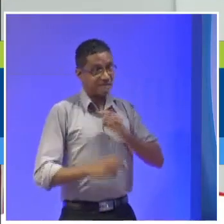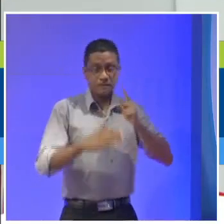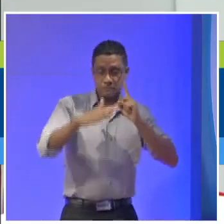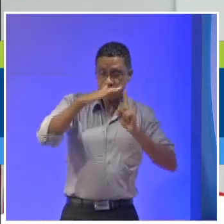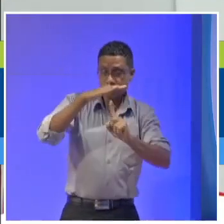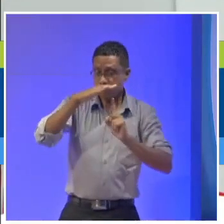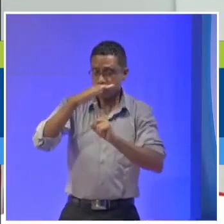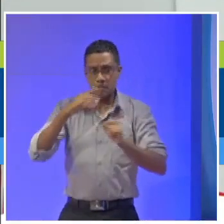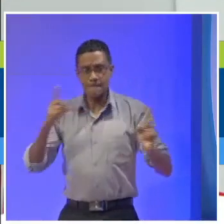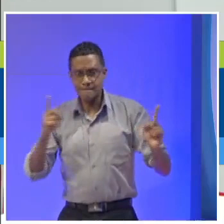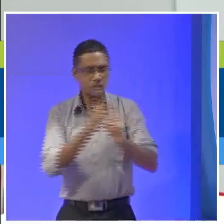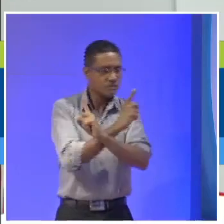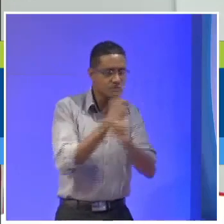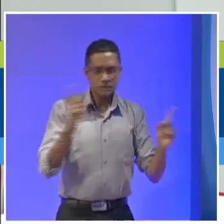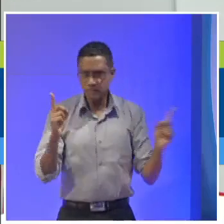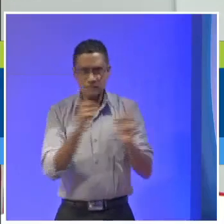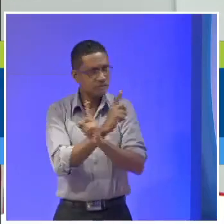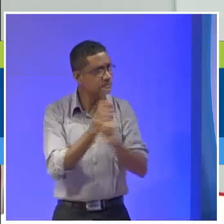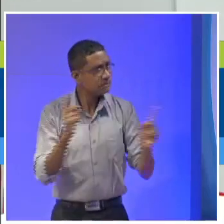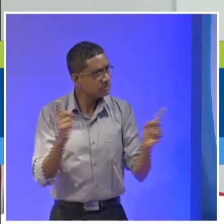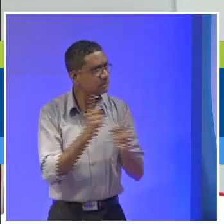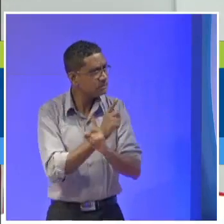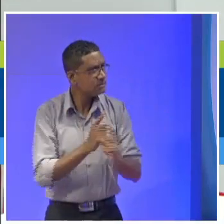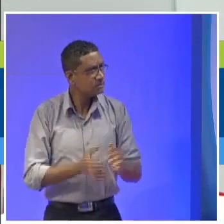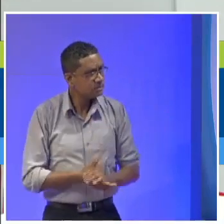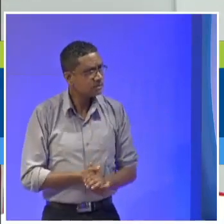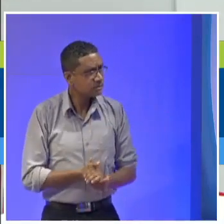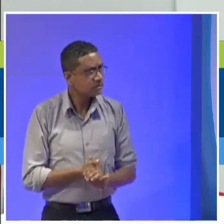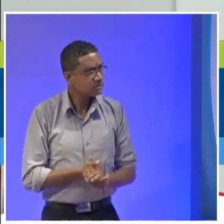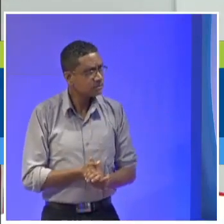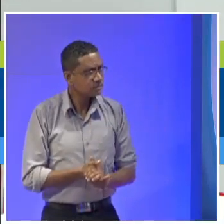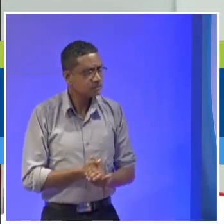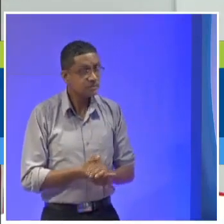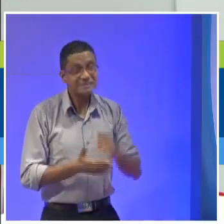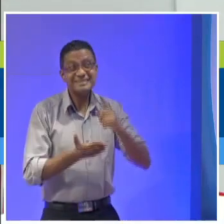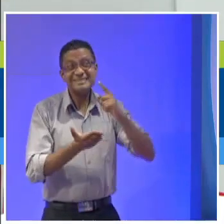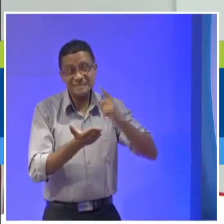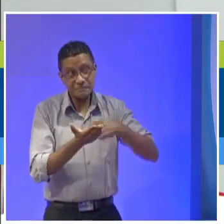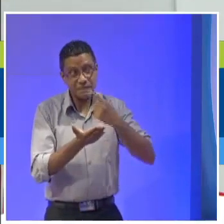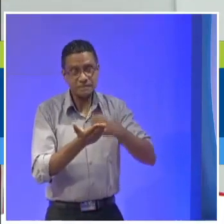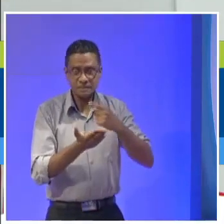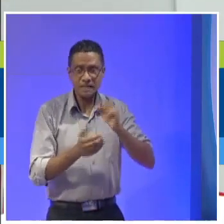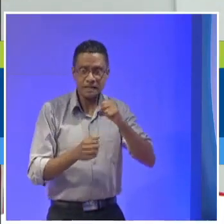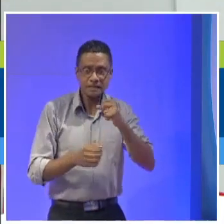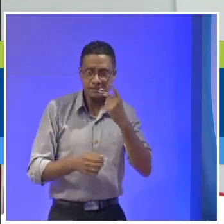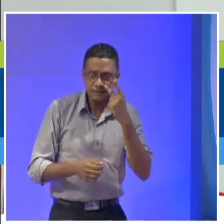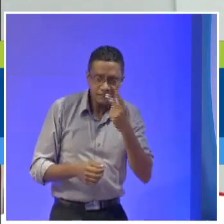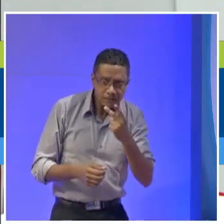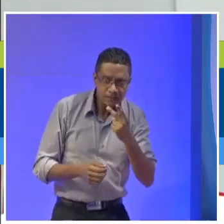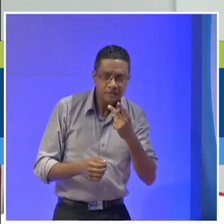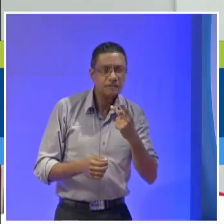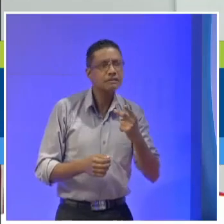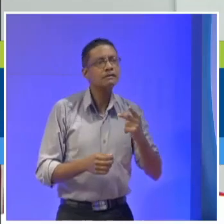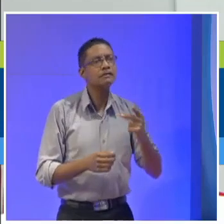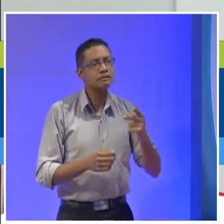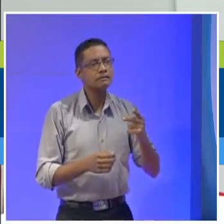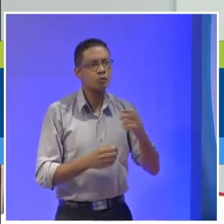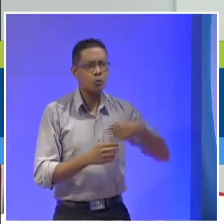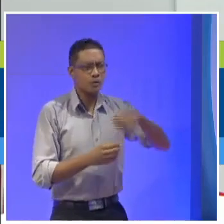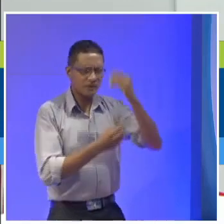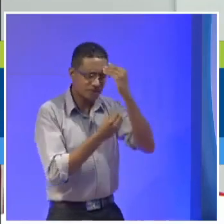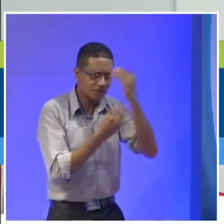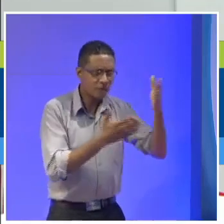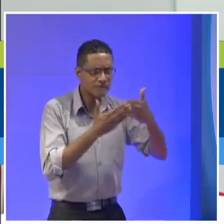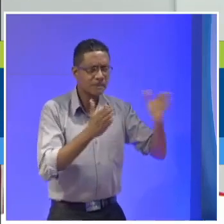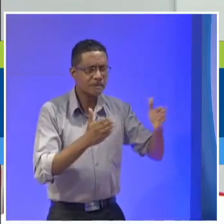there's a movement inside a ward. There have been instances where we did have, and we reported to the public, cases occurring in terms of